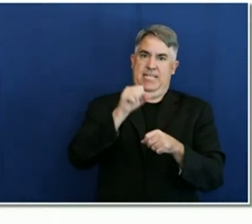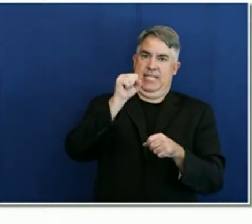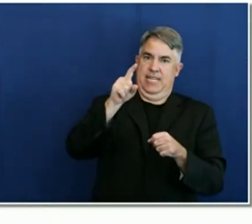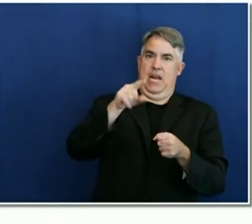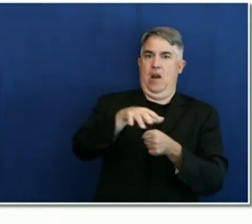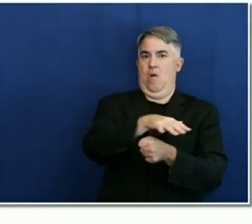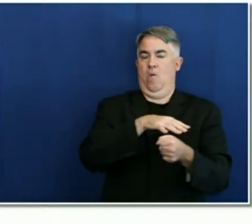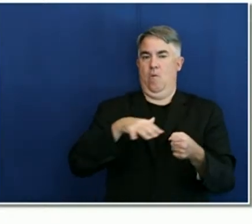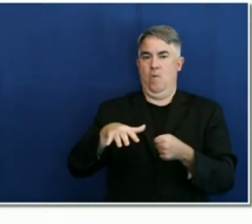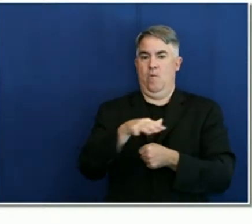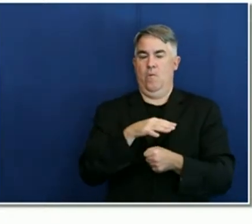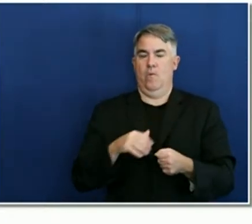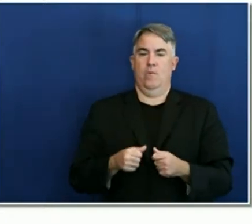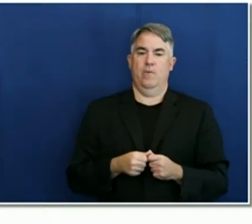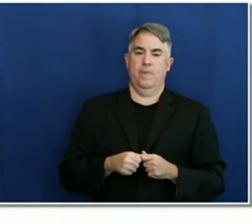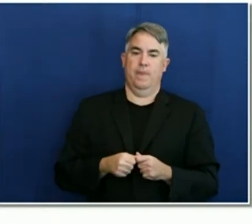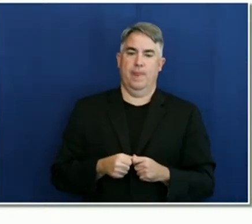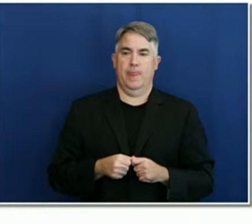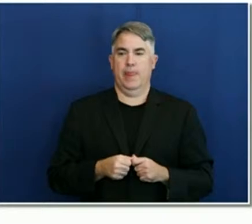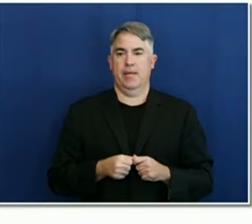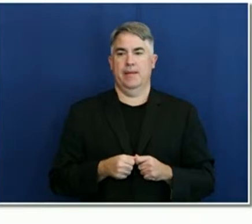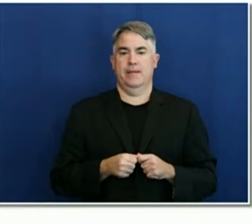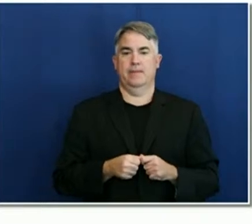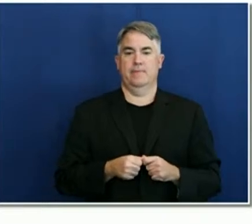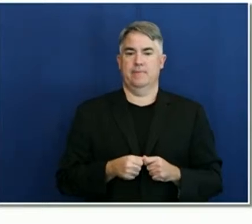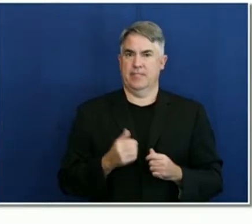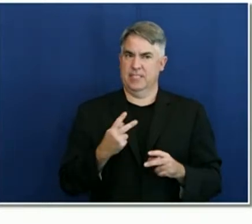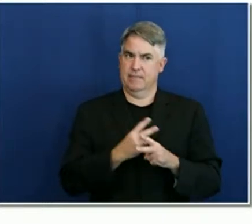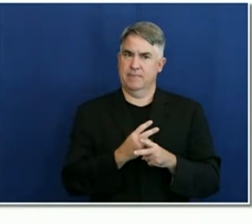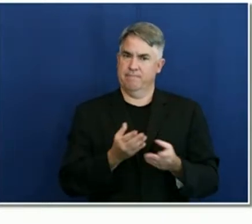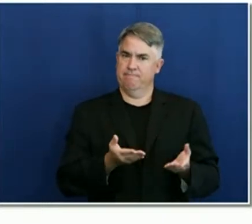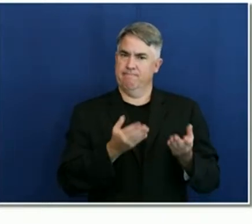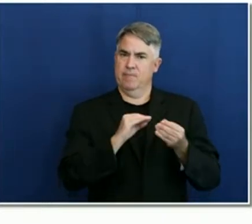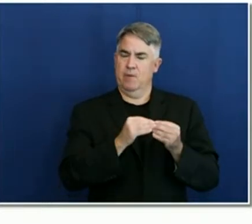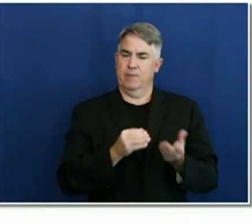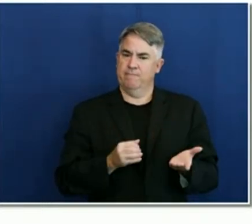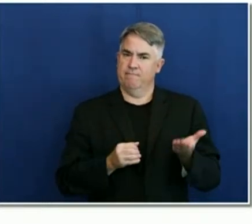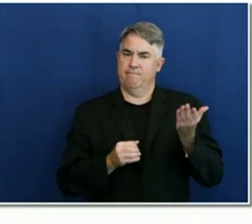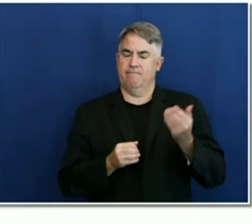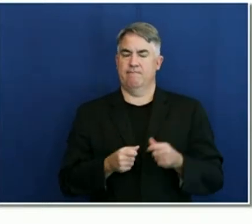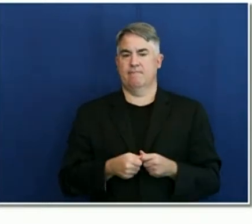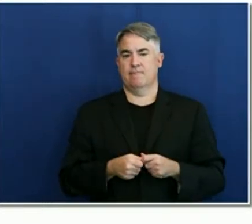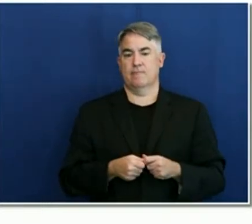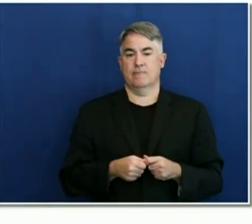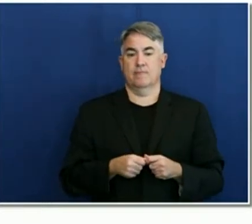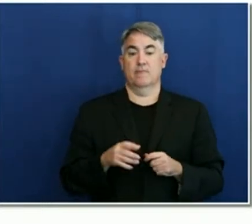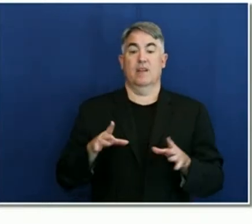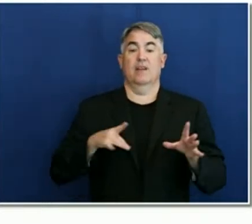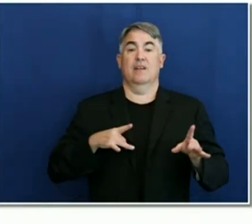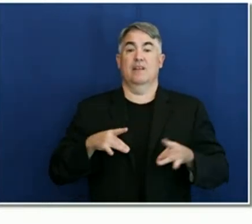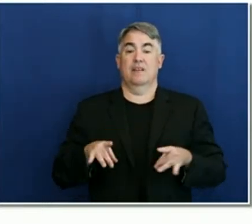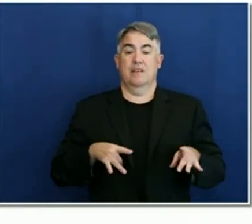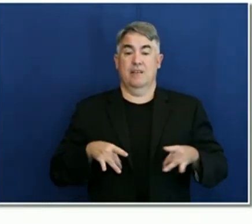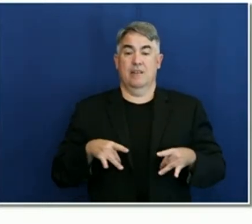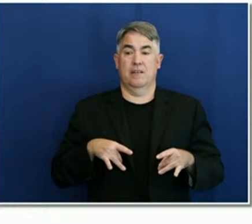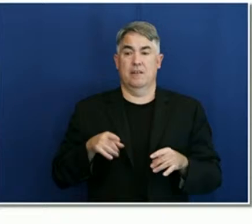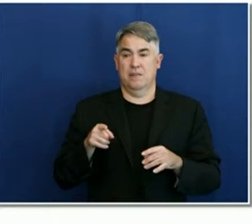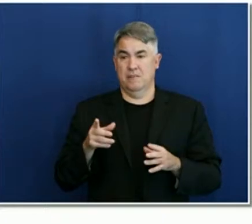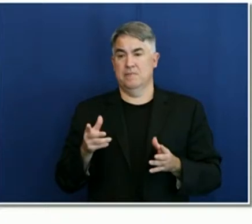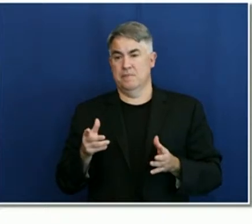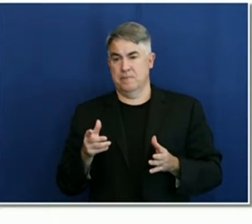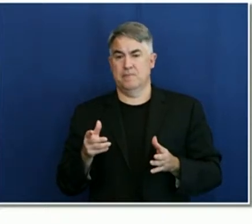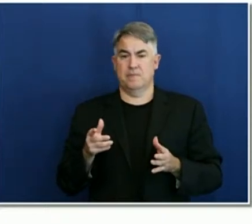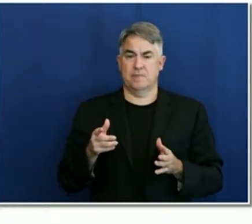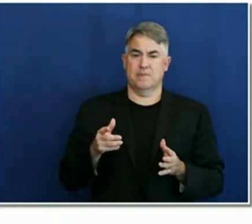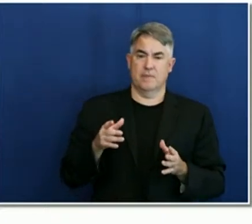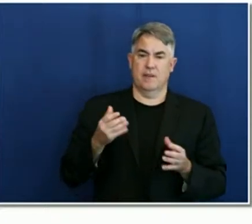fully vaccinated, and so continuing to make good progress. Again, our case rate remains really good. Our percentage of positive